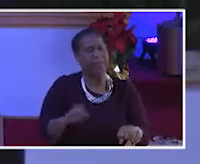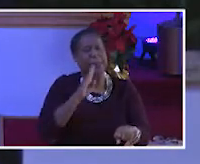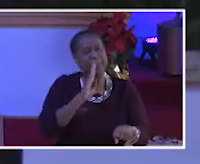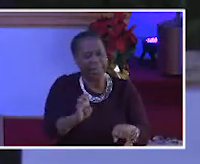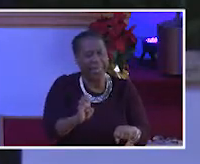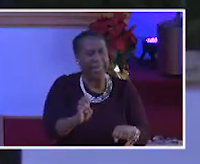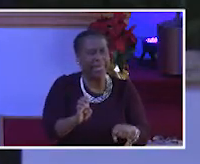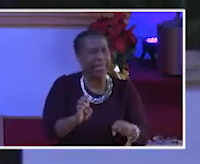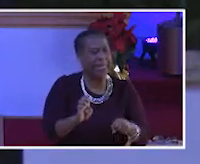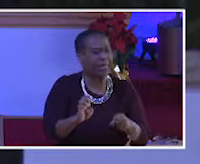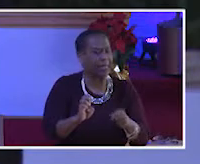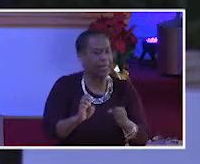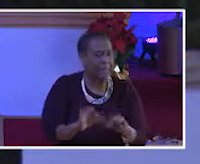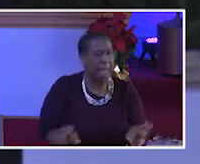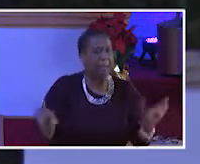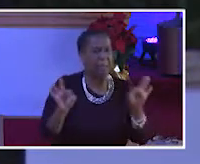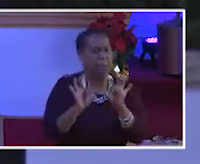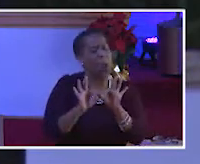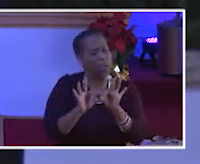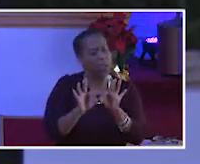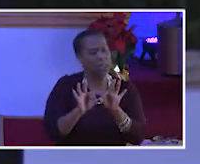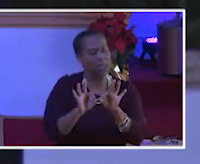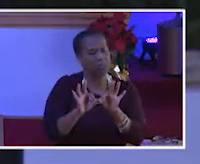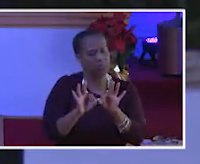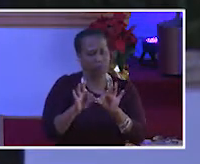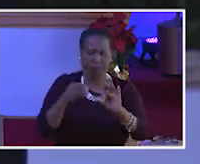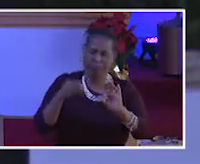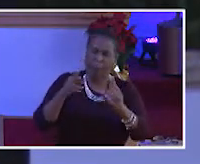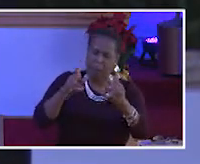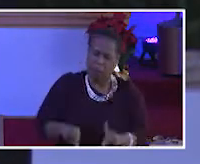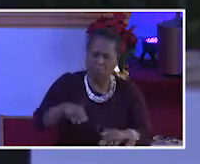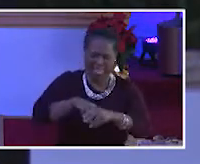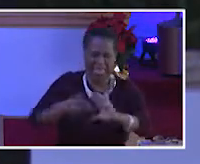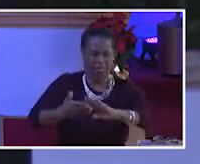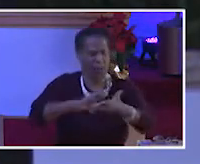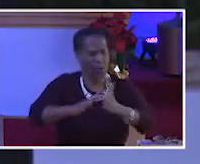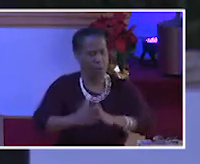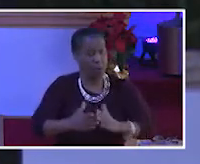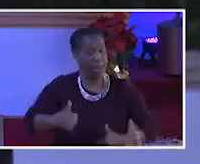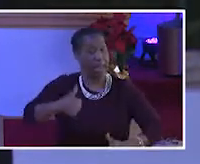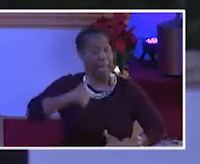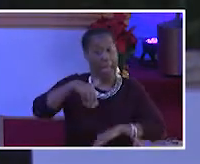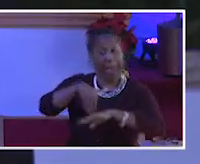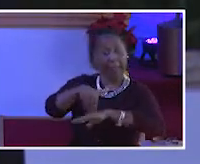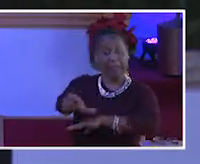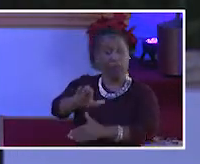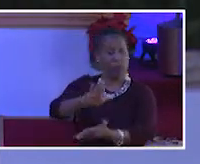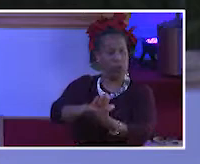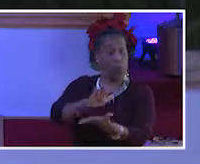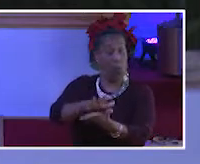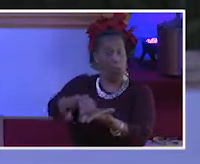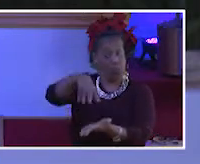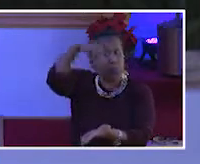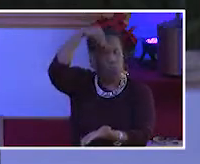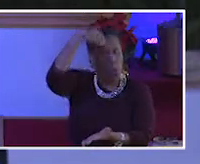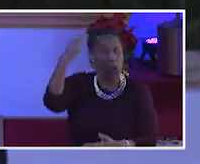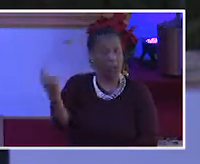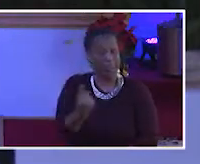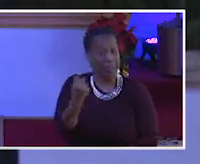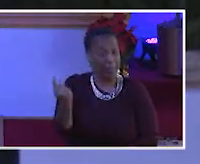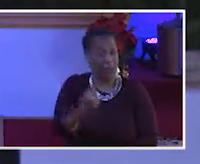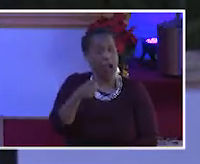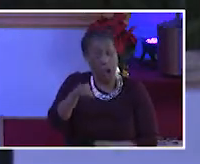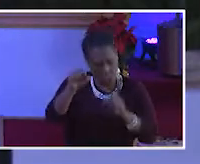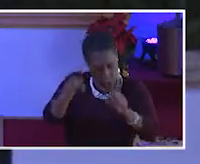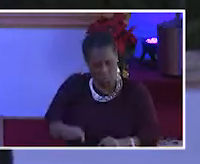a viable entity in your community. I'm sending you to school for you to learn something so